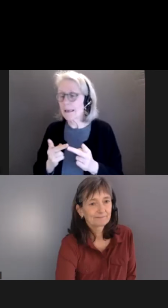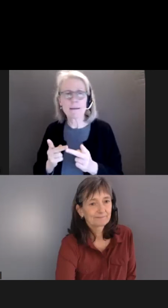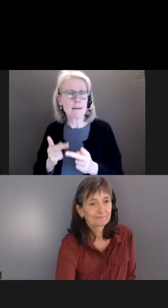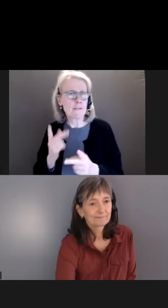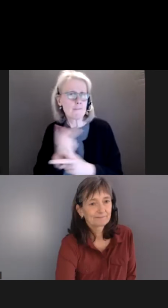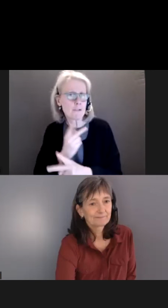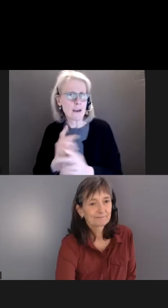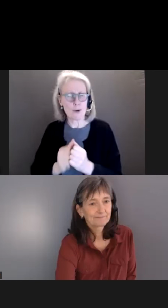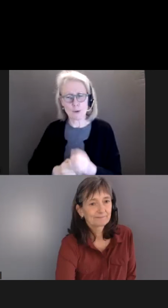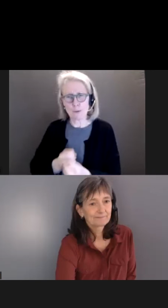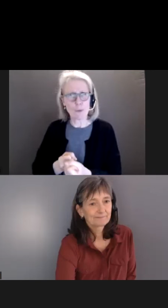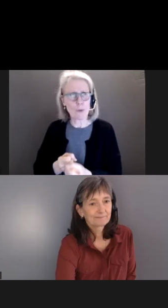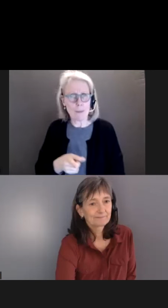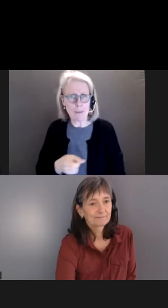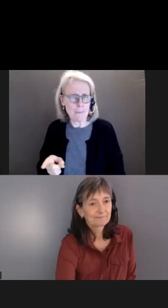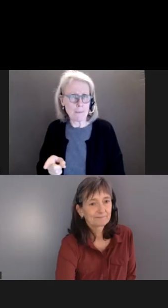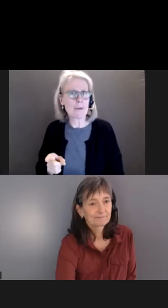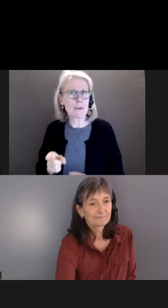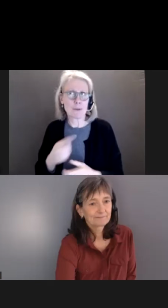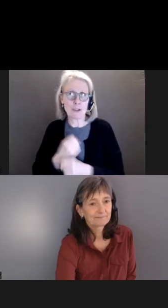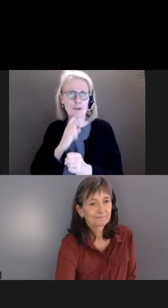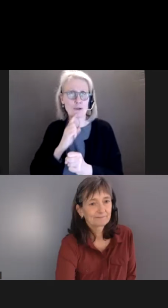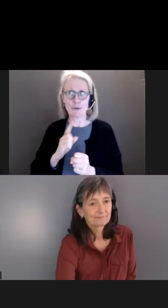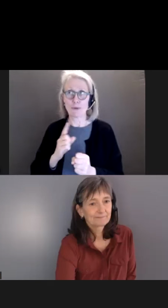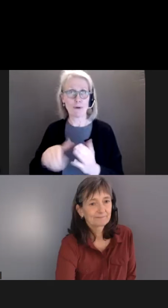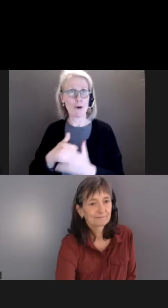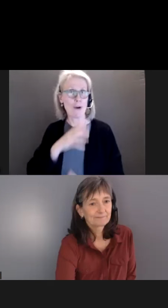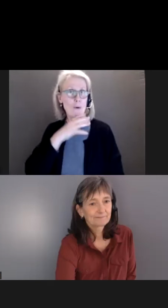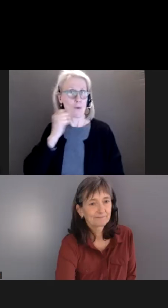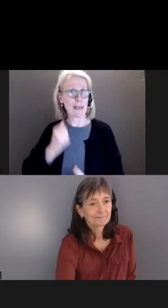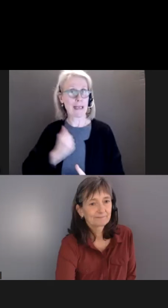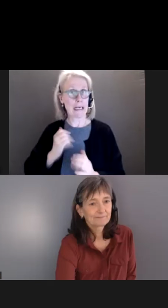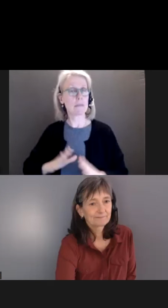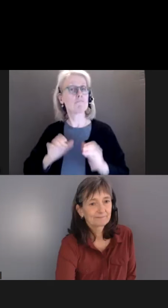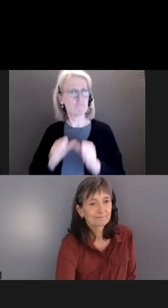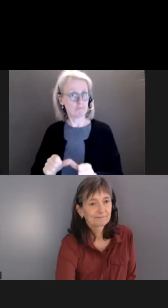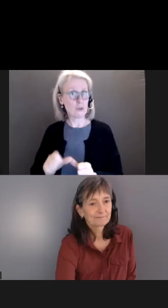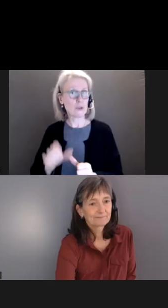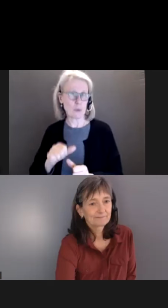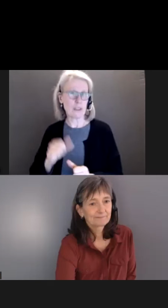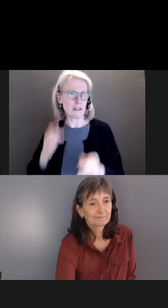systems of care is critical to the future in Canada, and that's why they make up this second pillar in our framework.